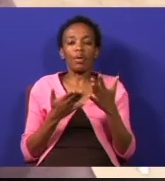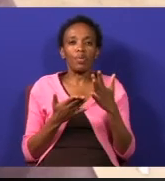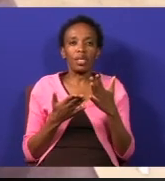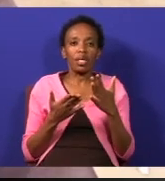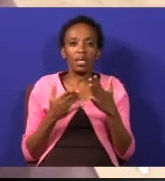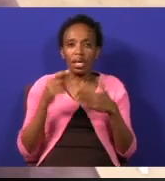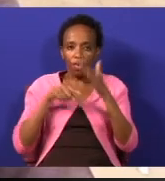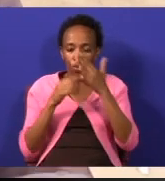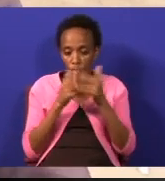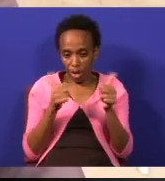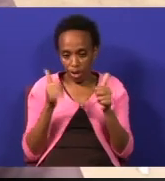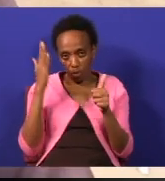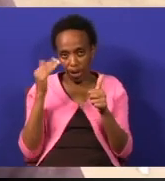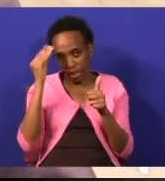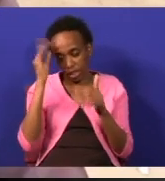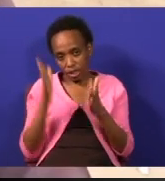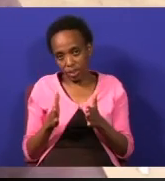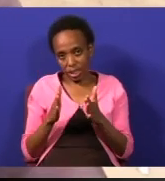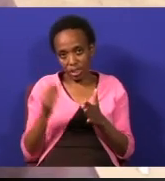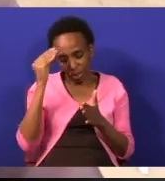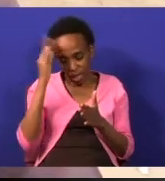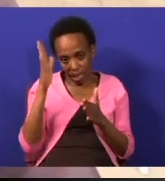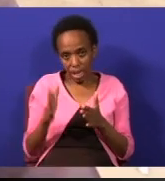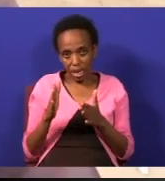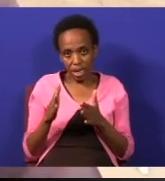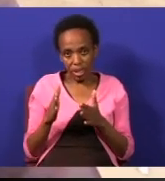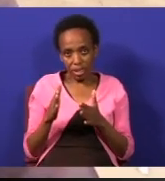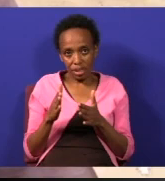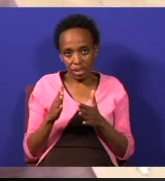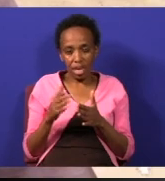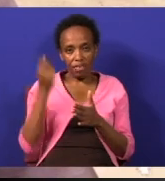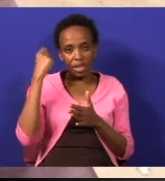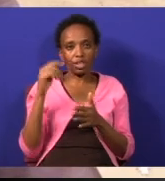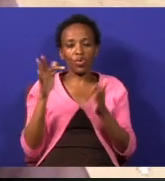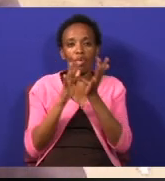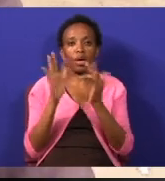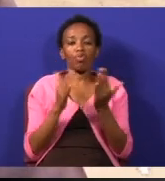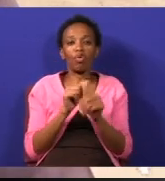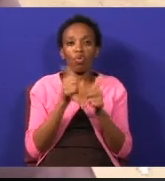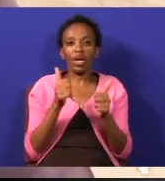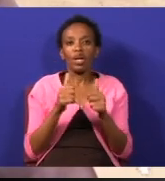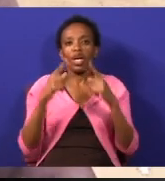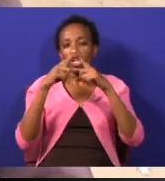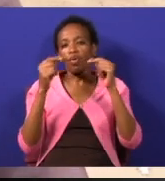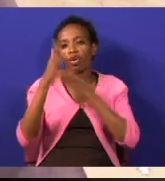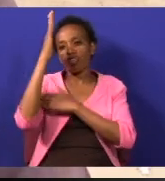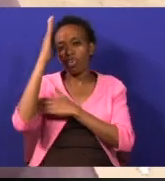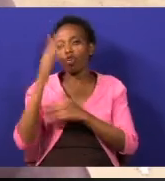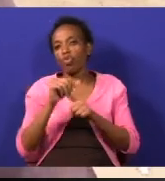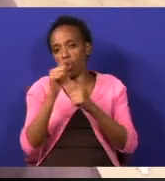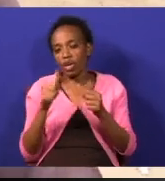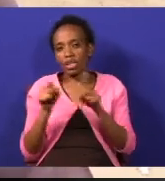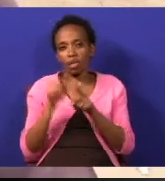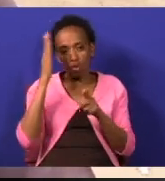in well, because the student or the learner will have understood the Bible well. or the word of God want, or what God wants from